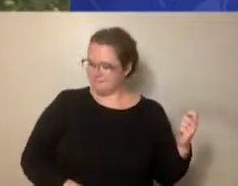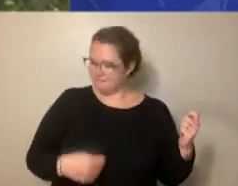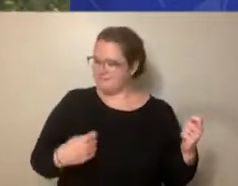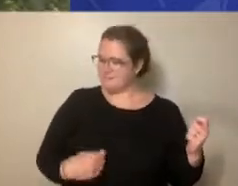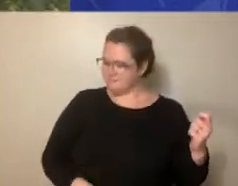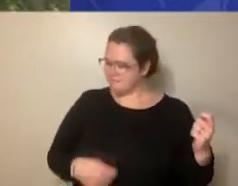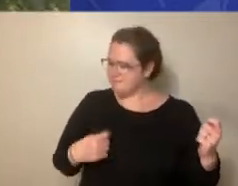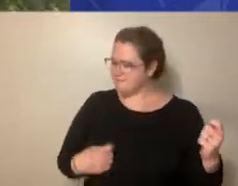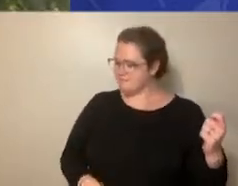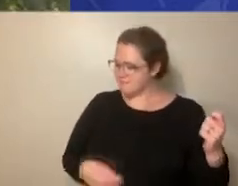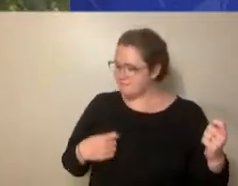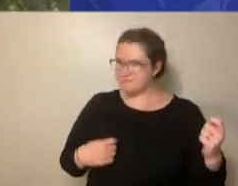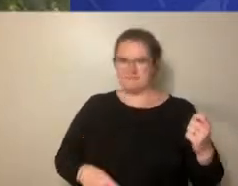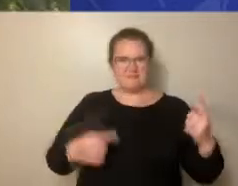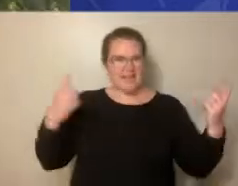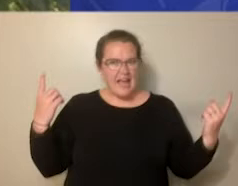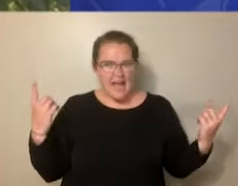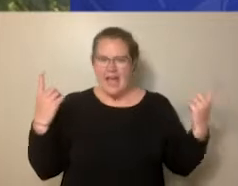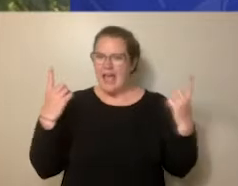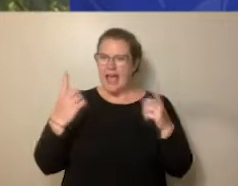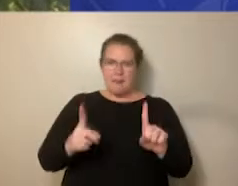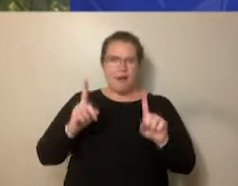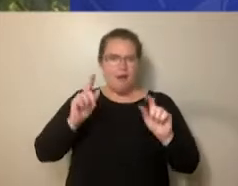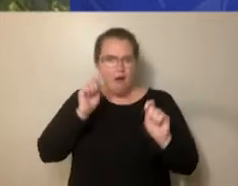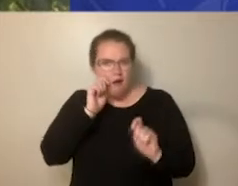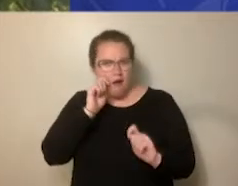It came out of nowhere.